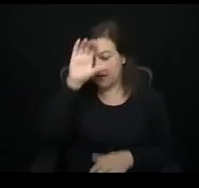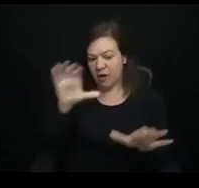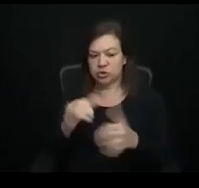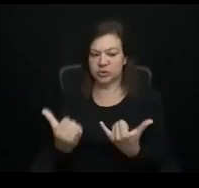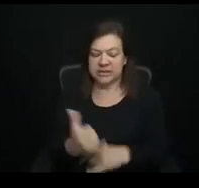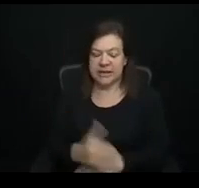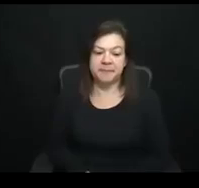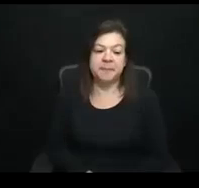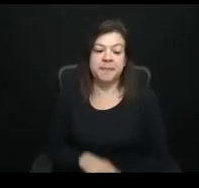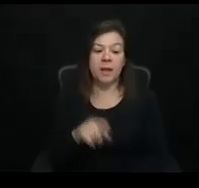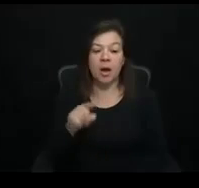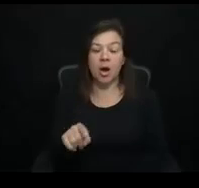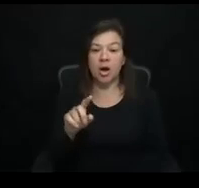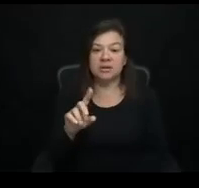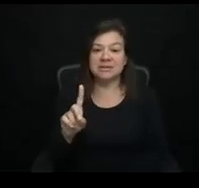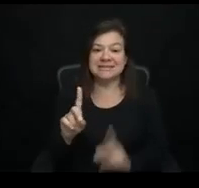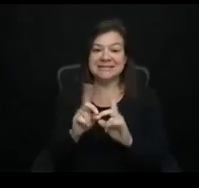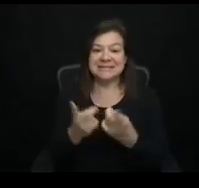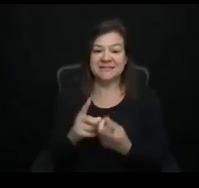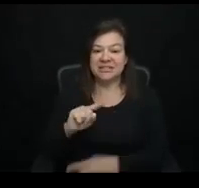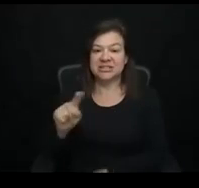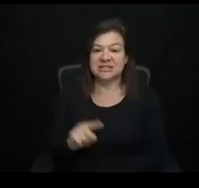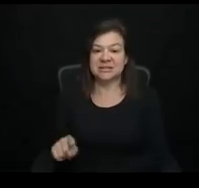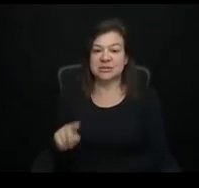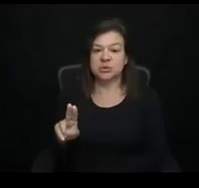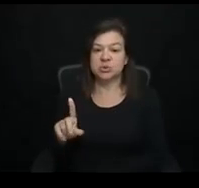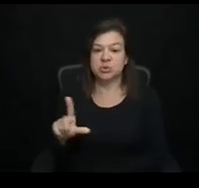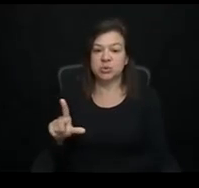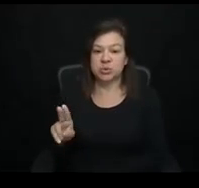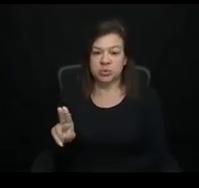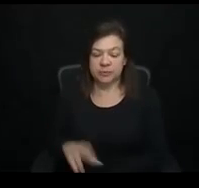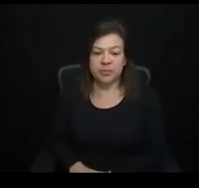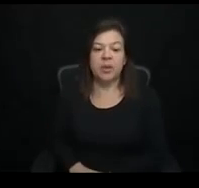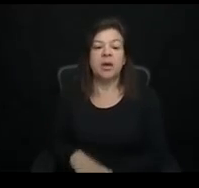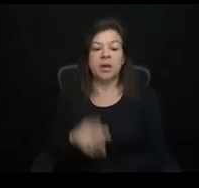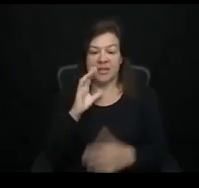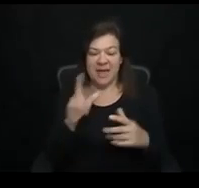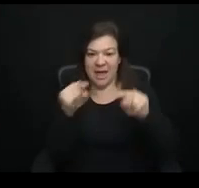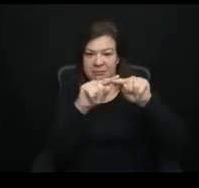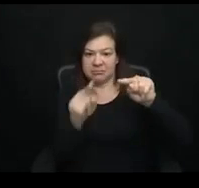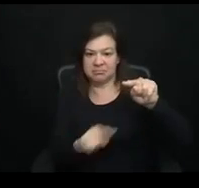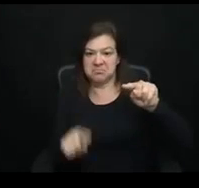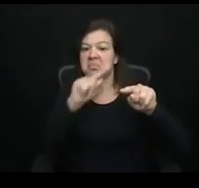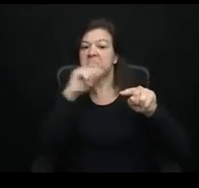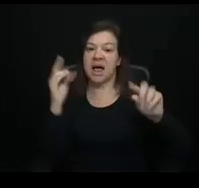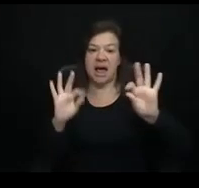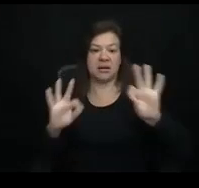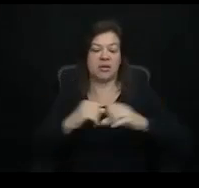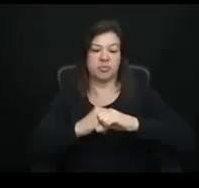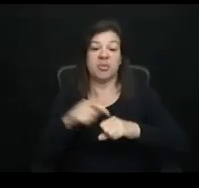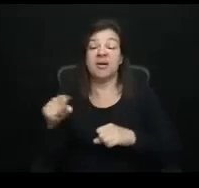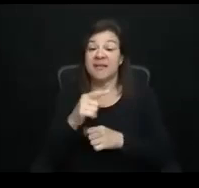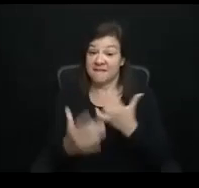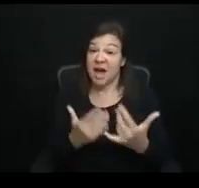our division Zulu, that area that's been turned black along the perimeter. They're starting to feel very secure. Again, this fire made a hard